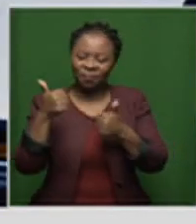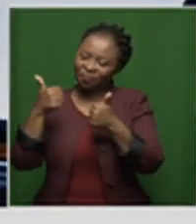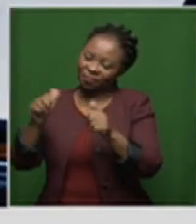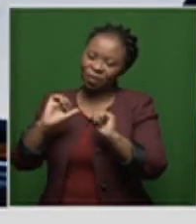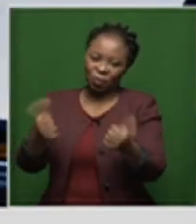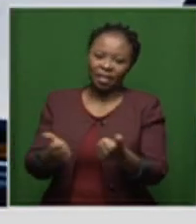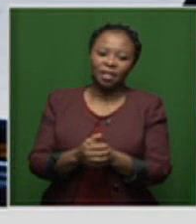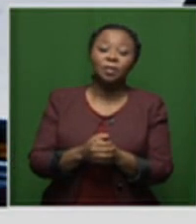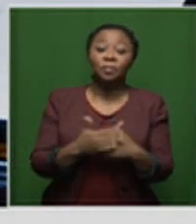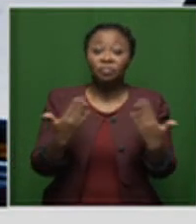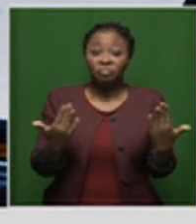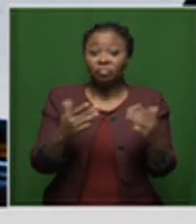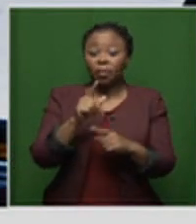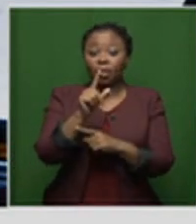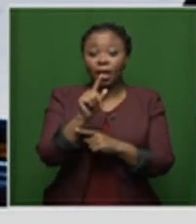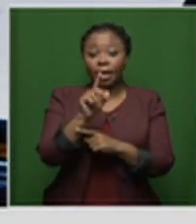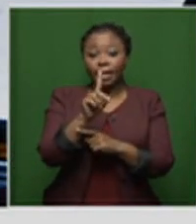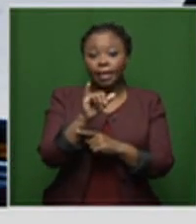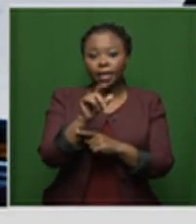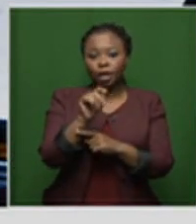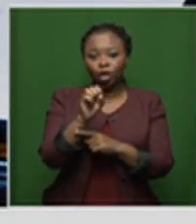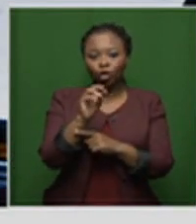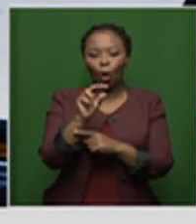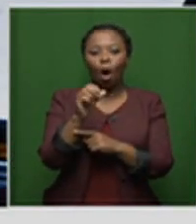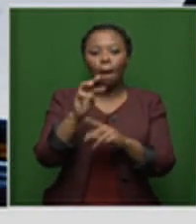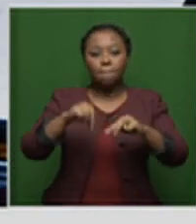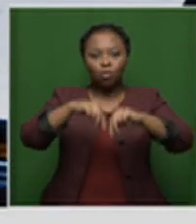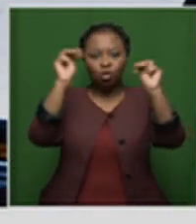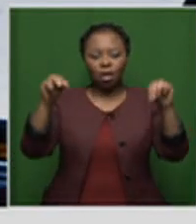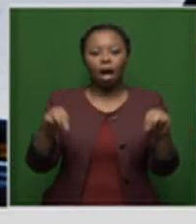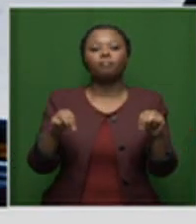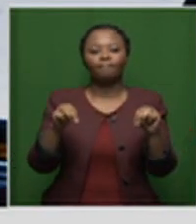stuff. The Ditsong Museum will bring you an exciting musical